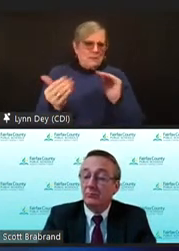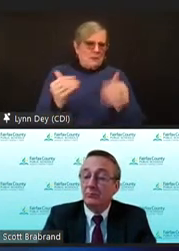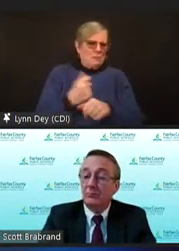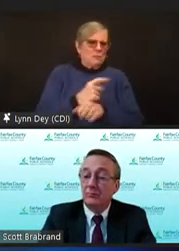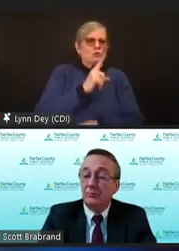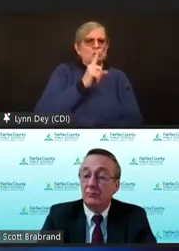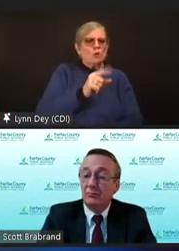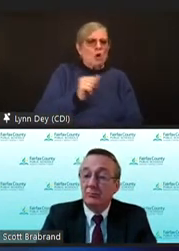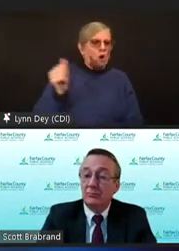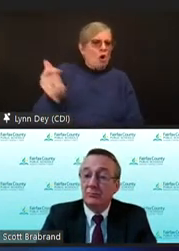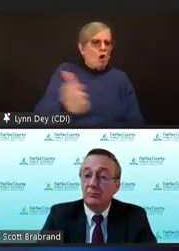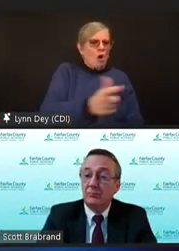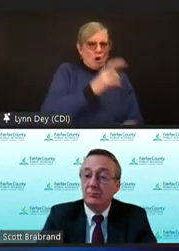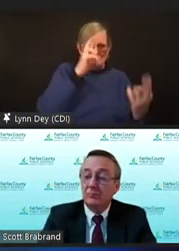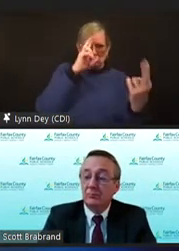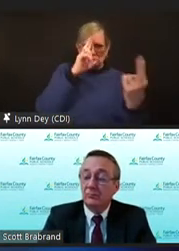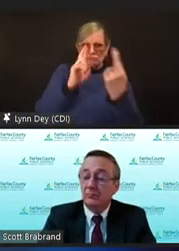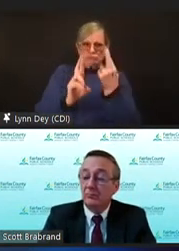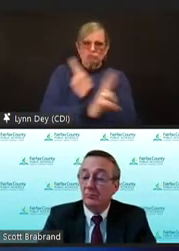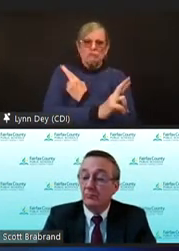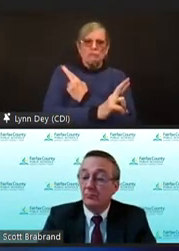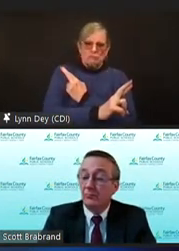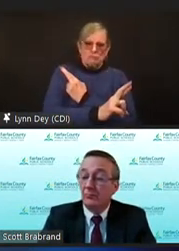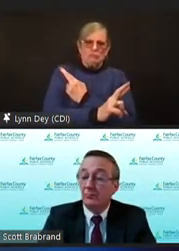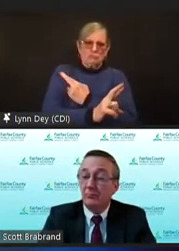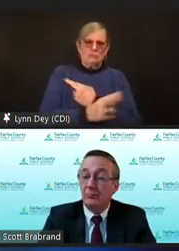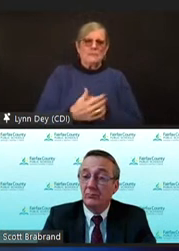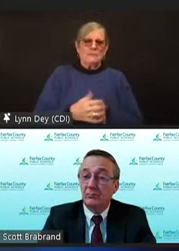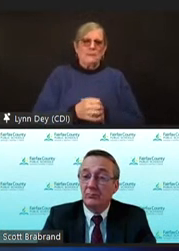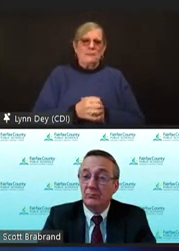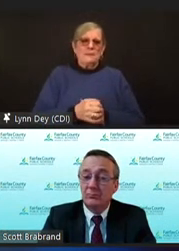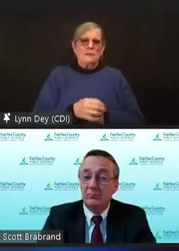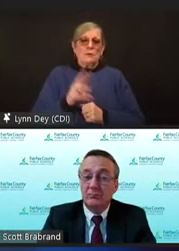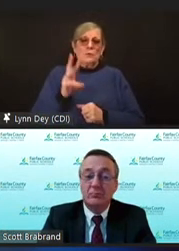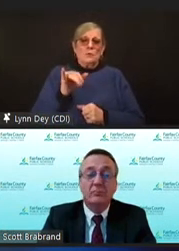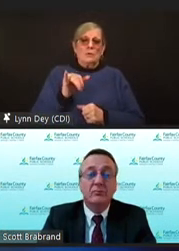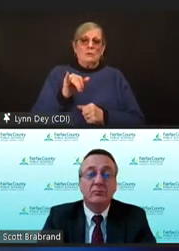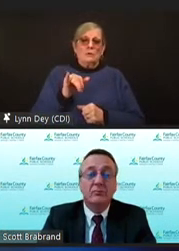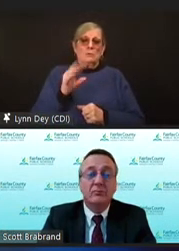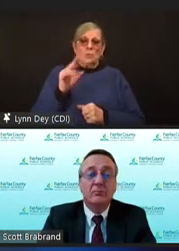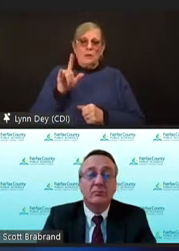let's start with William Pakula.